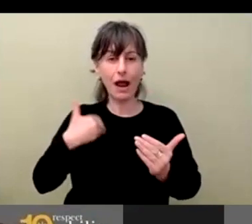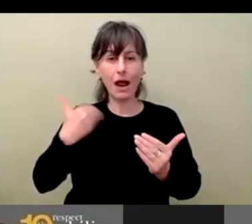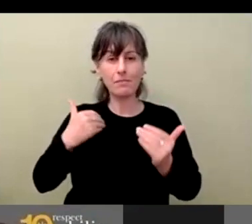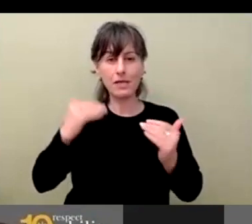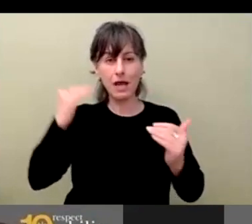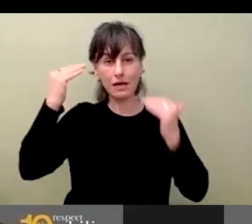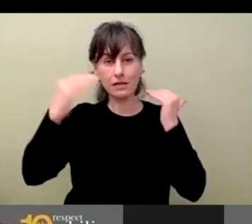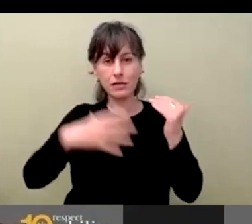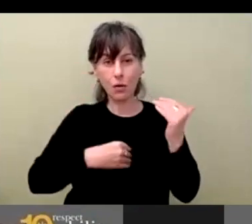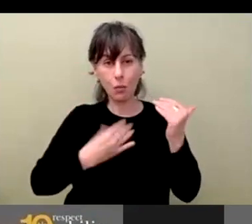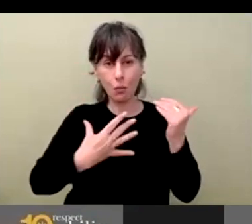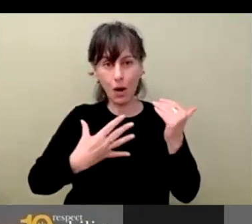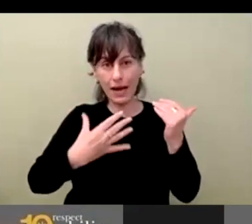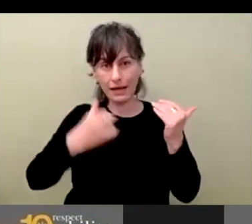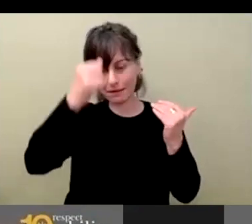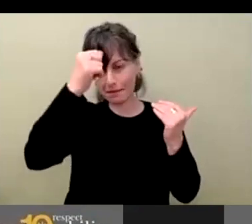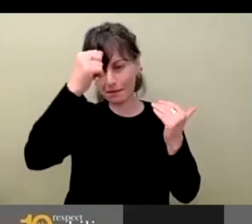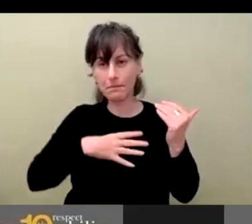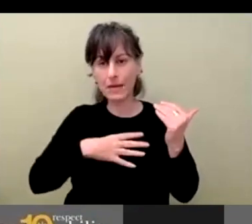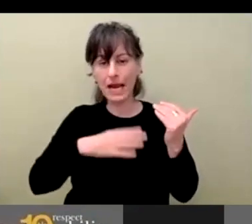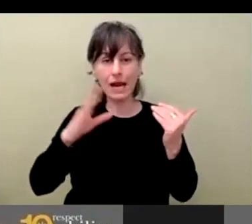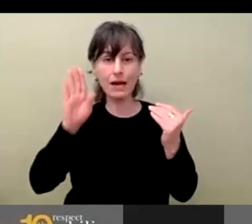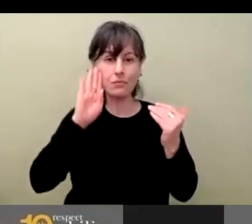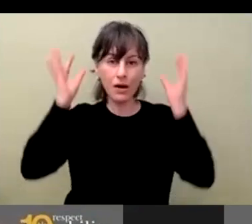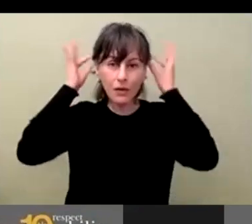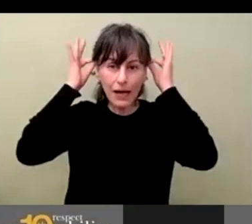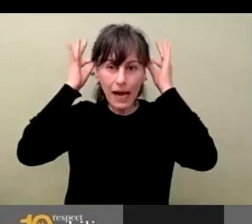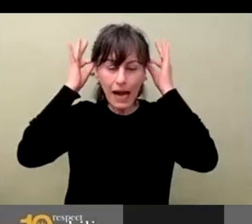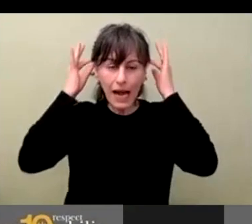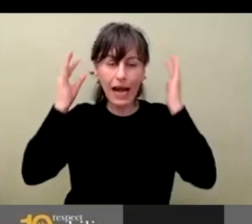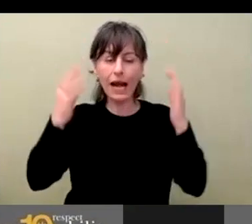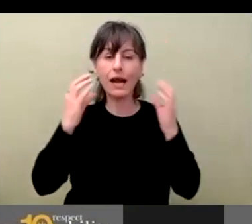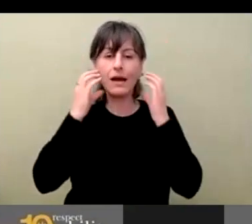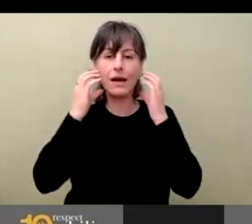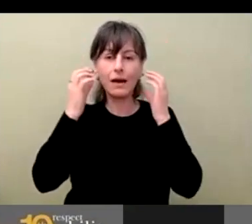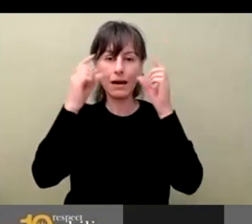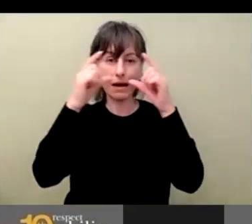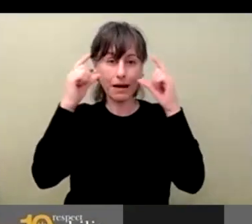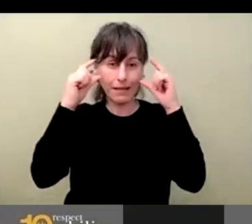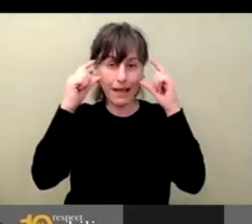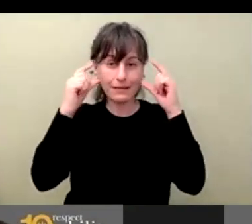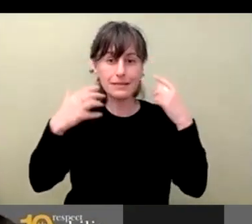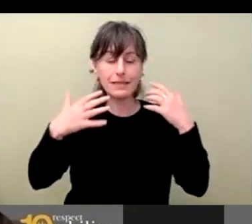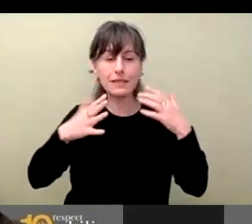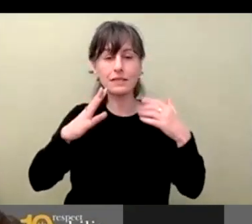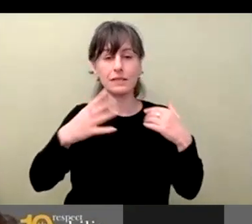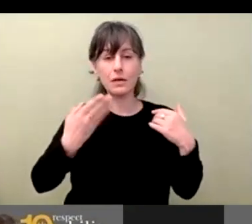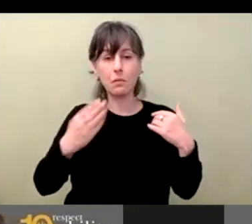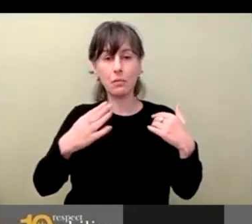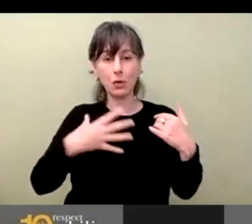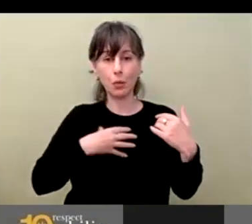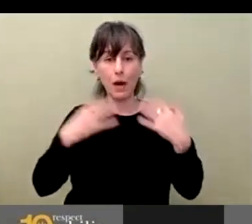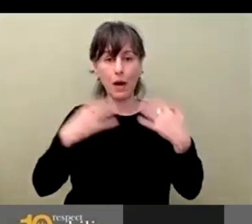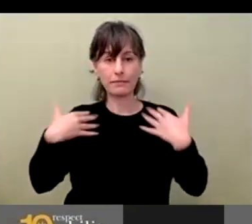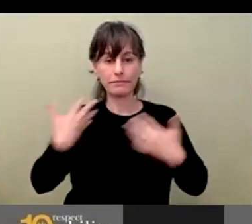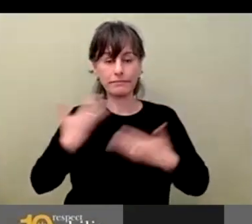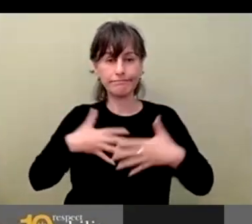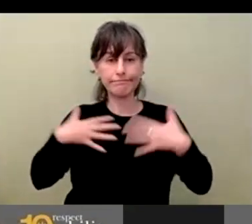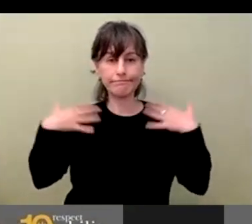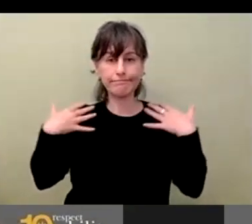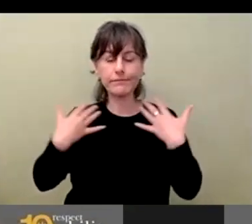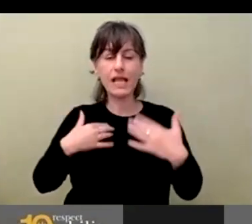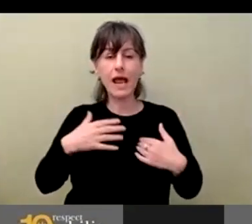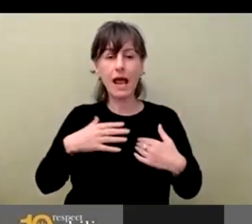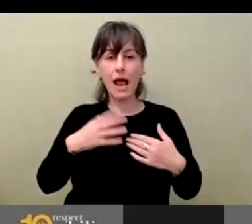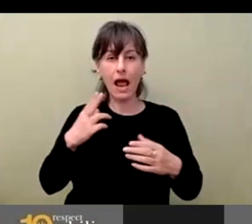man with brown hair, glasses, and a blue and white decorated shirt. I was a fellow from